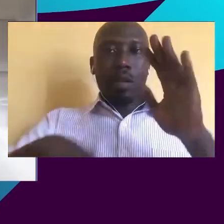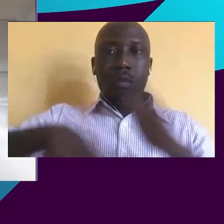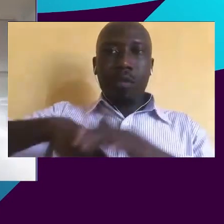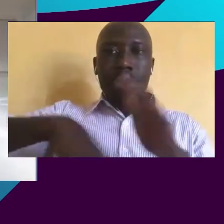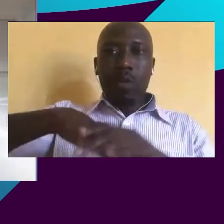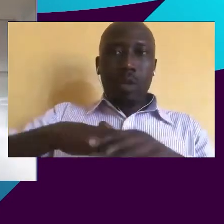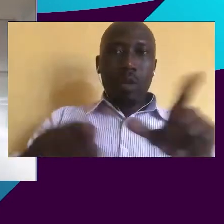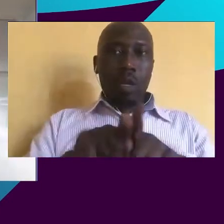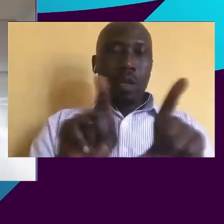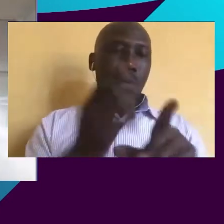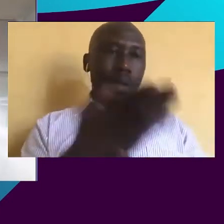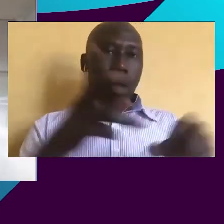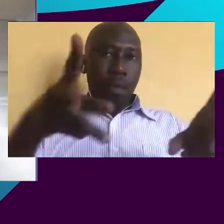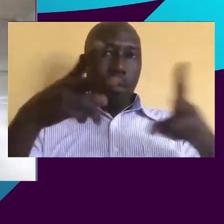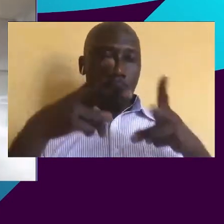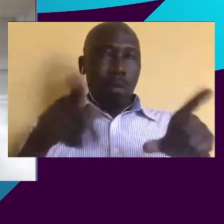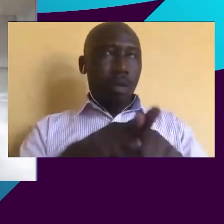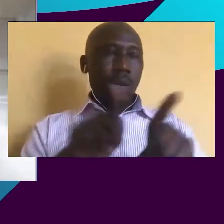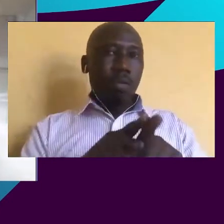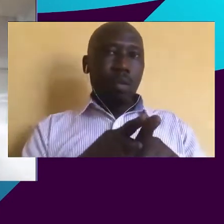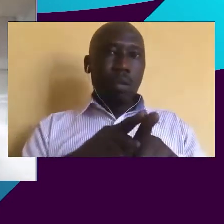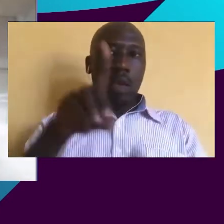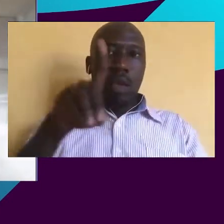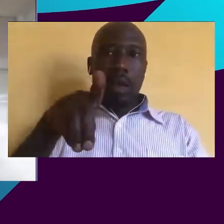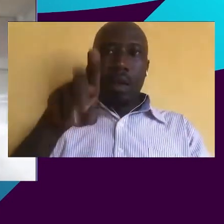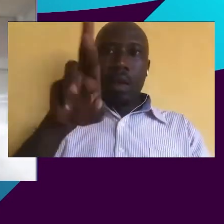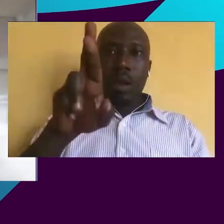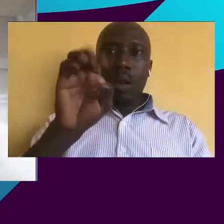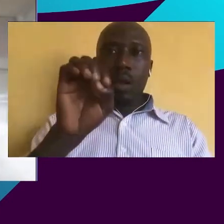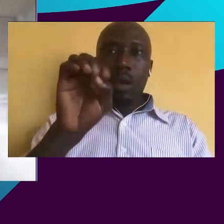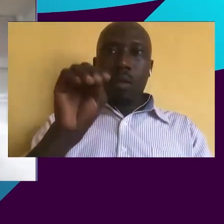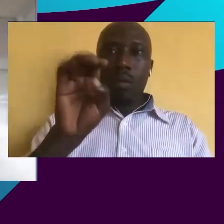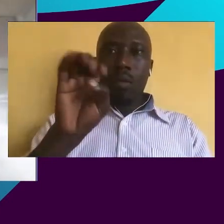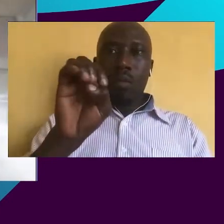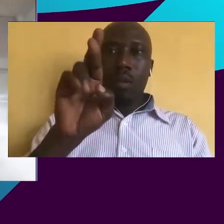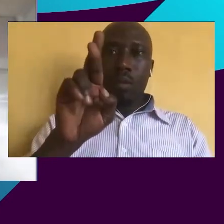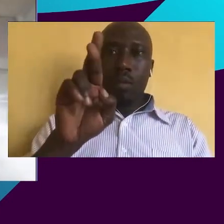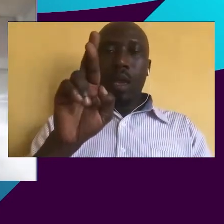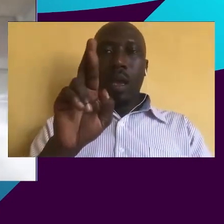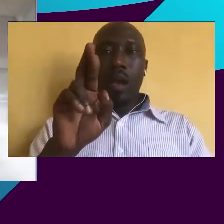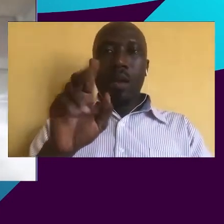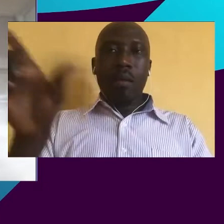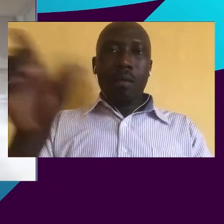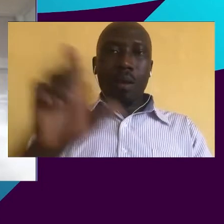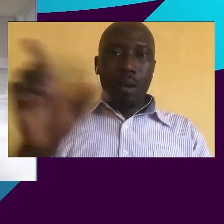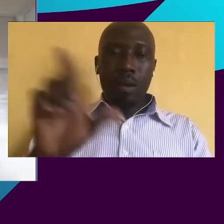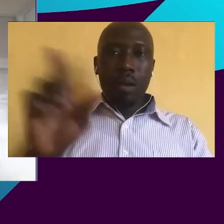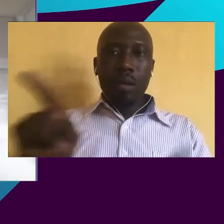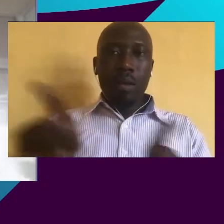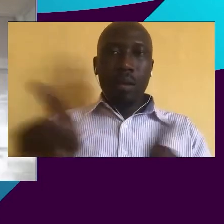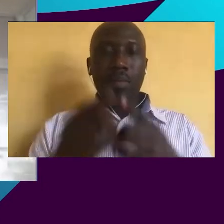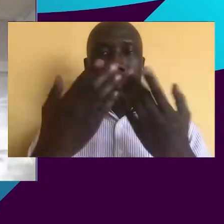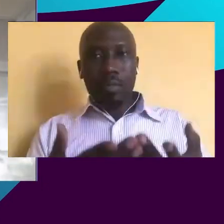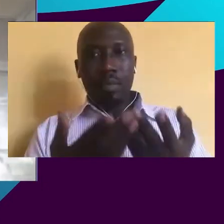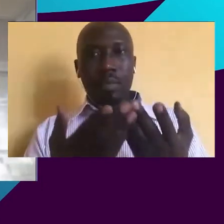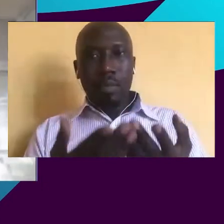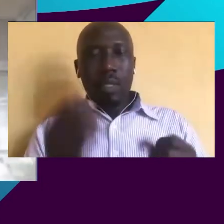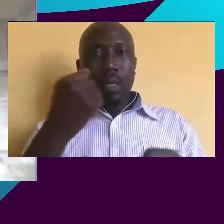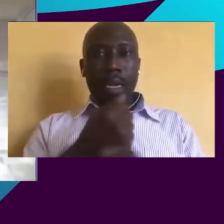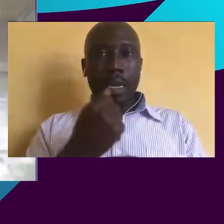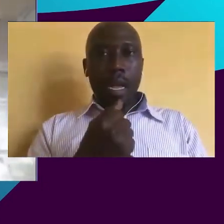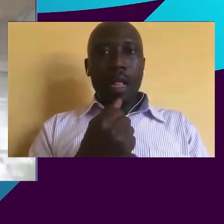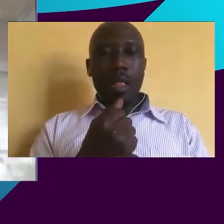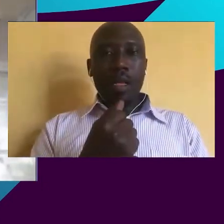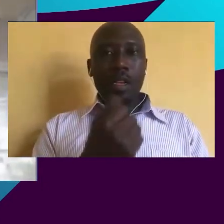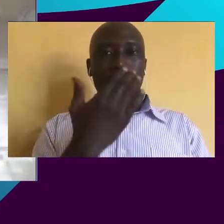perspective from the Premier League and initiatives of helping the girl child take